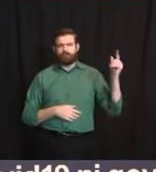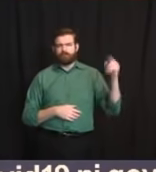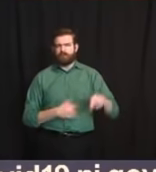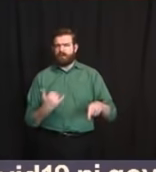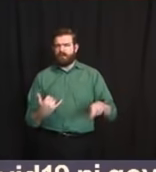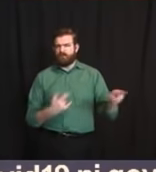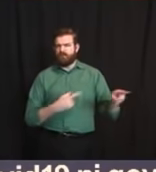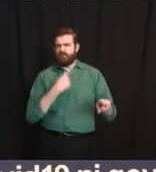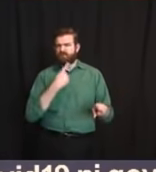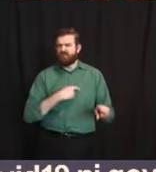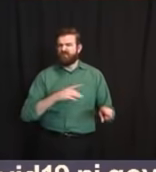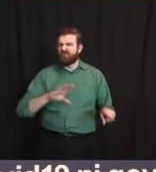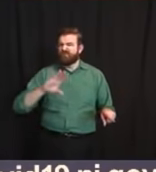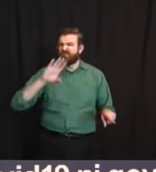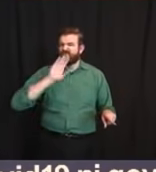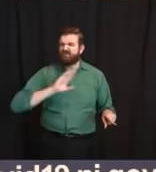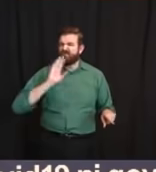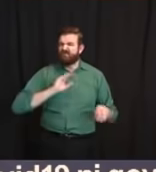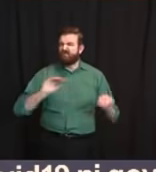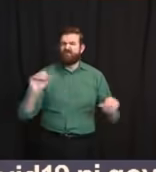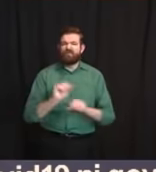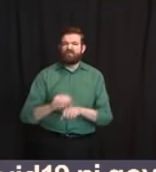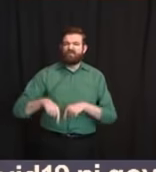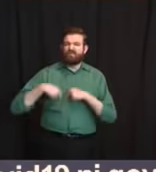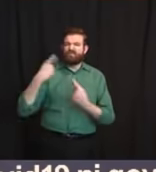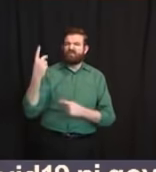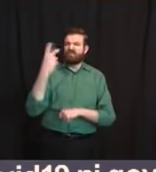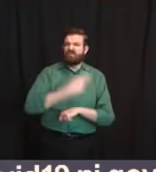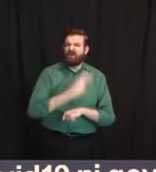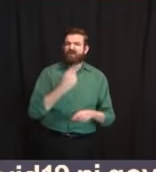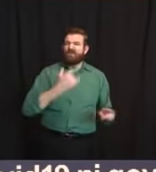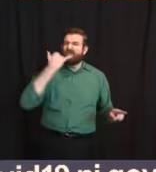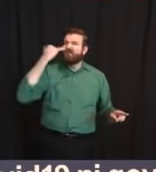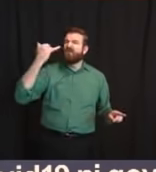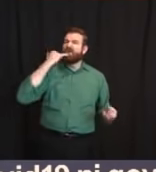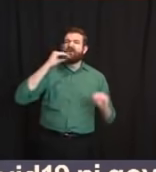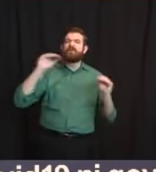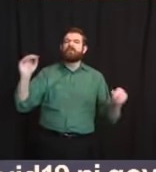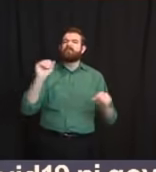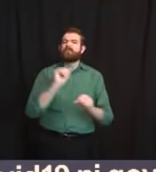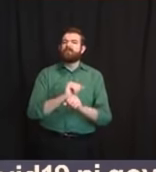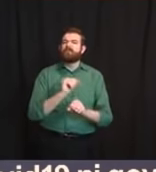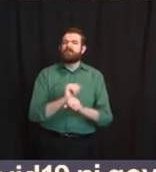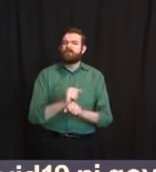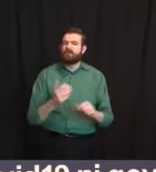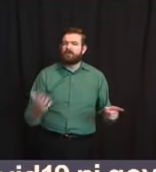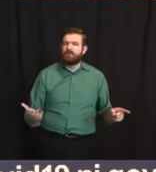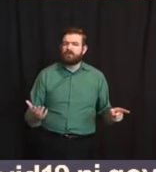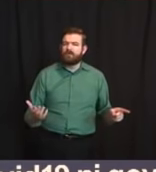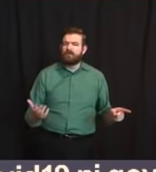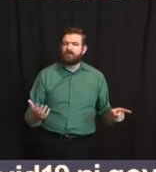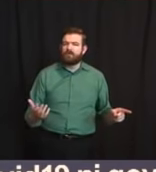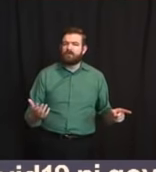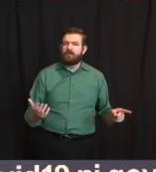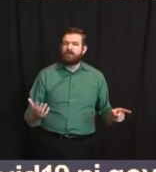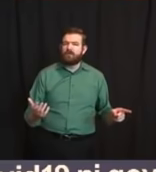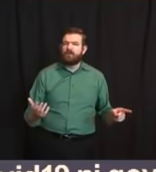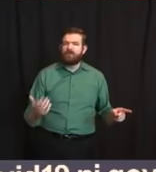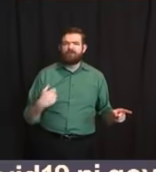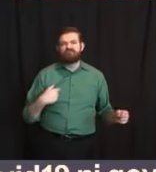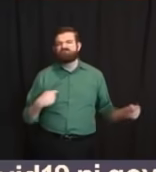months. He's been trying to call. He's gotten no response from the state, and he thought today coming here with a placard was his last